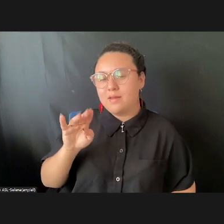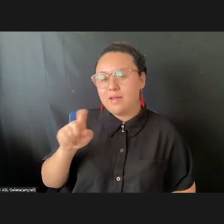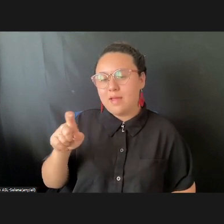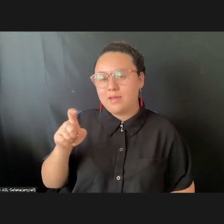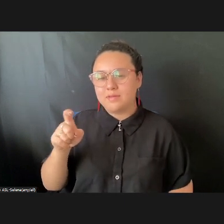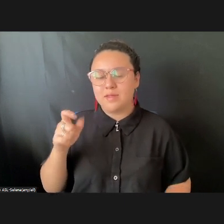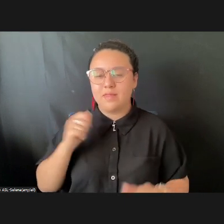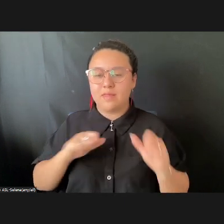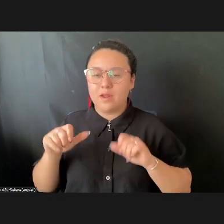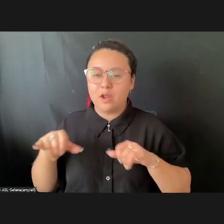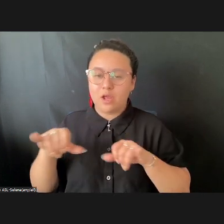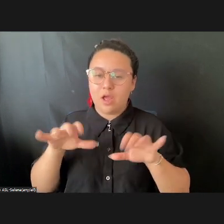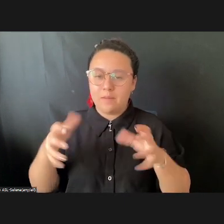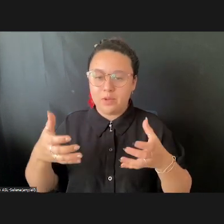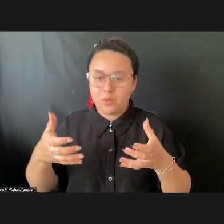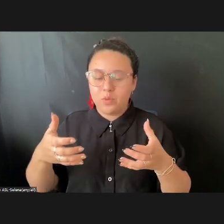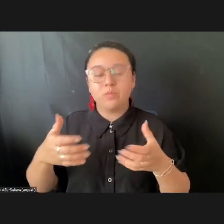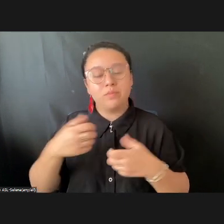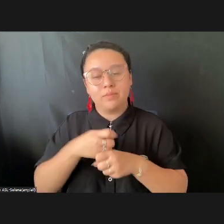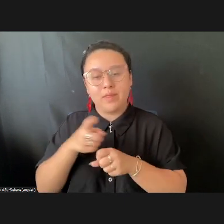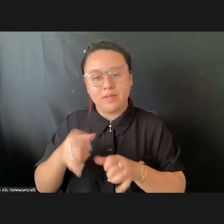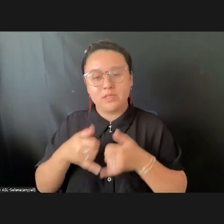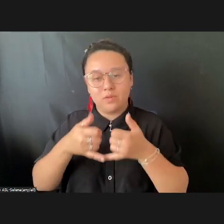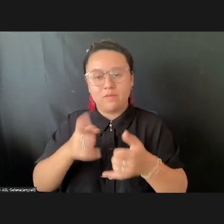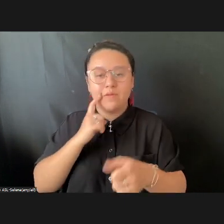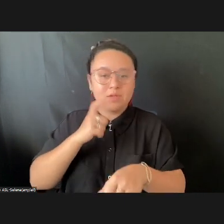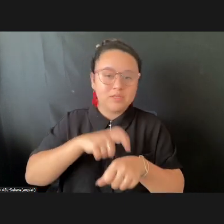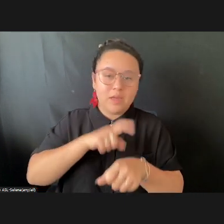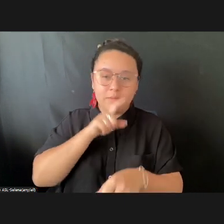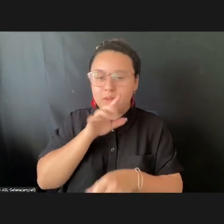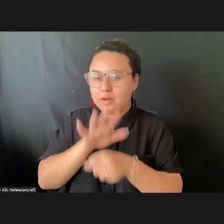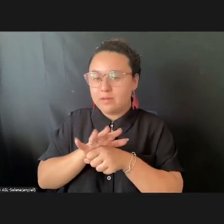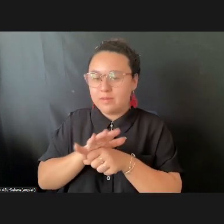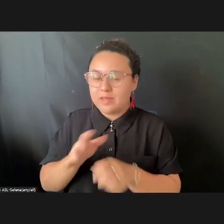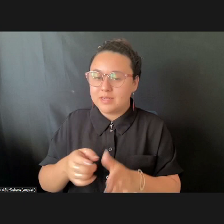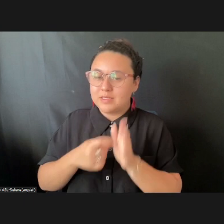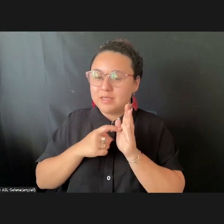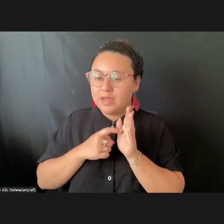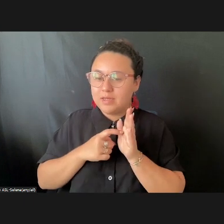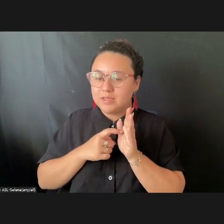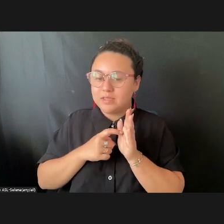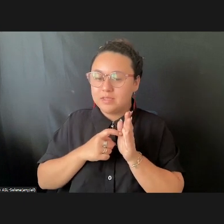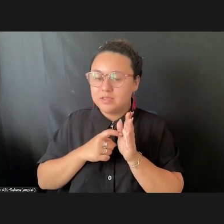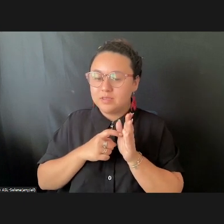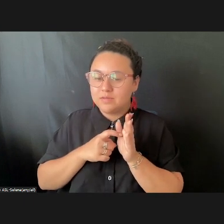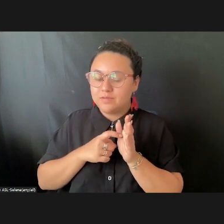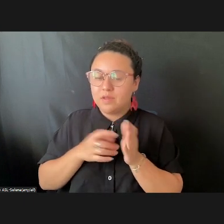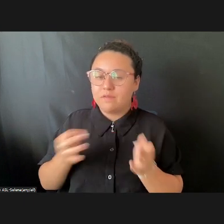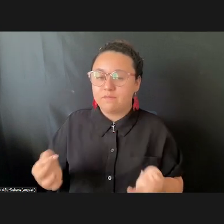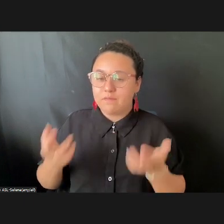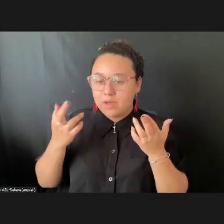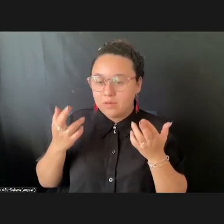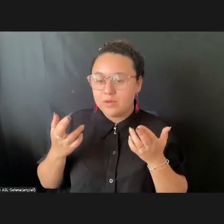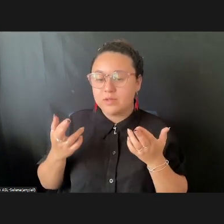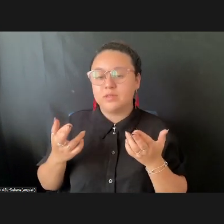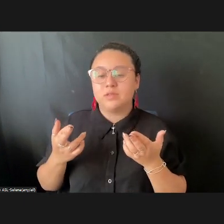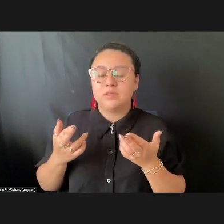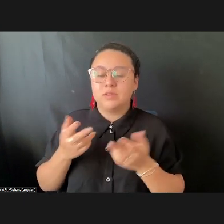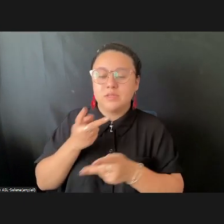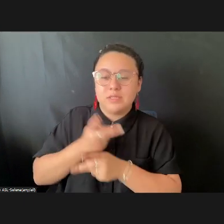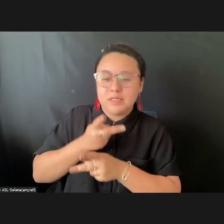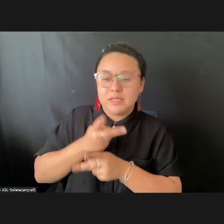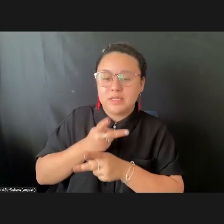creating this award and for the time and dedication that it takes to raise the funds and tend to the matters of